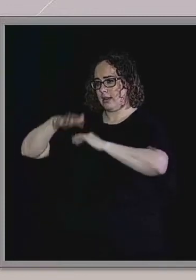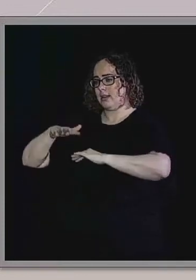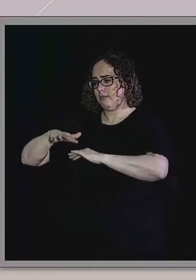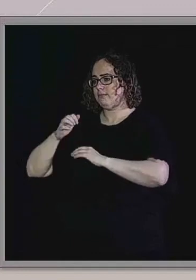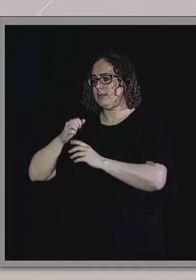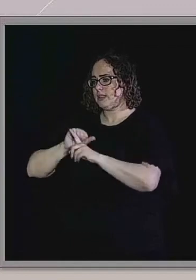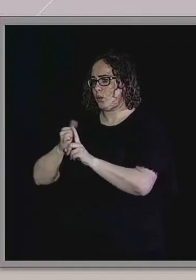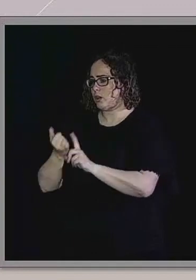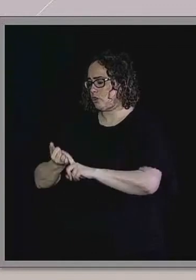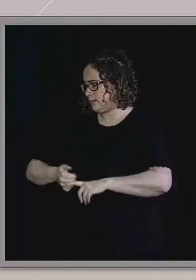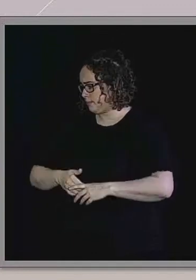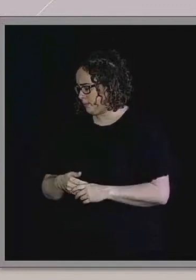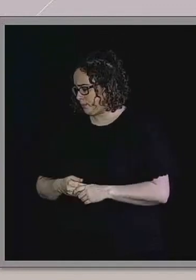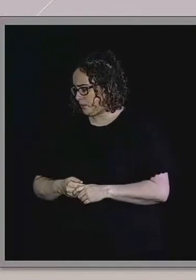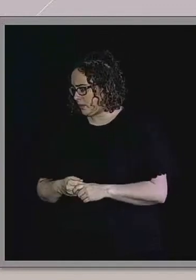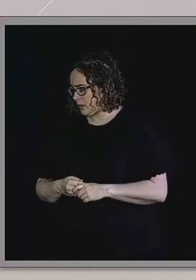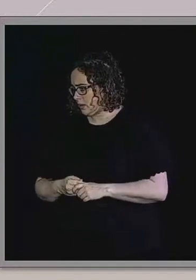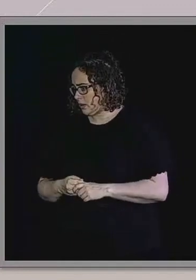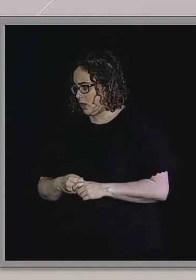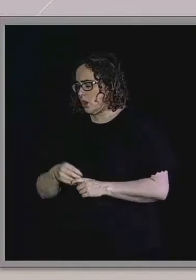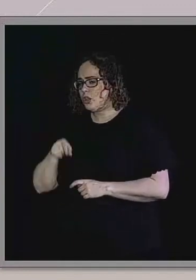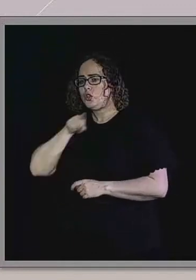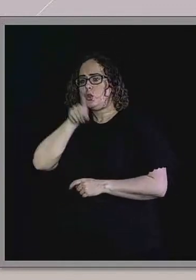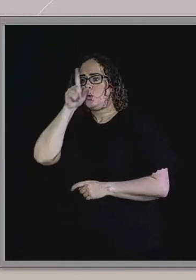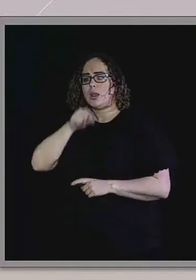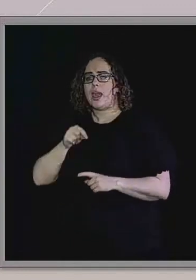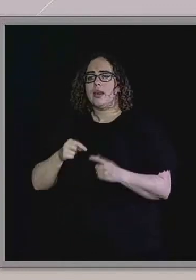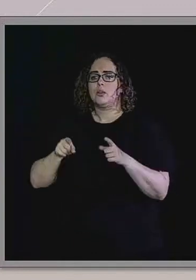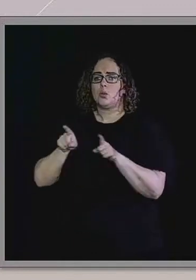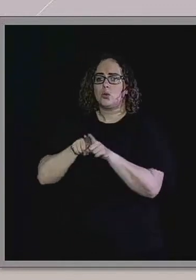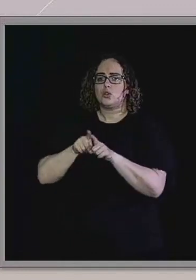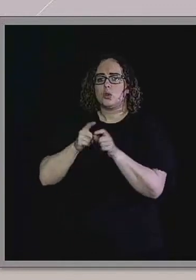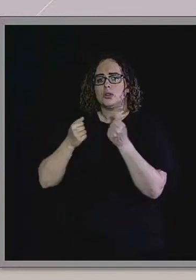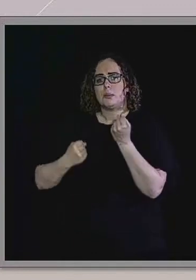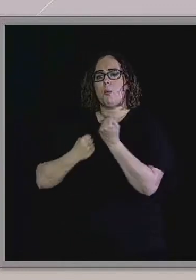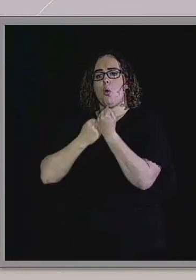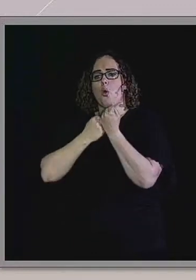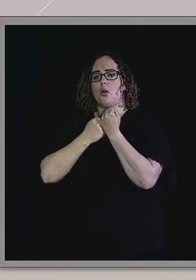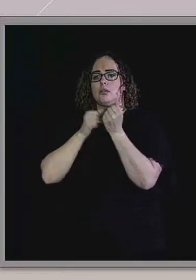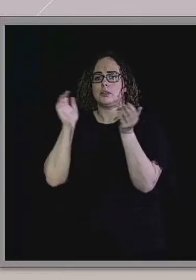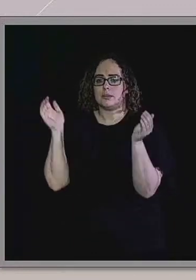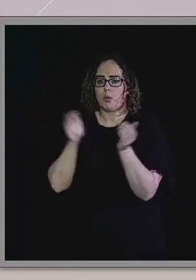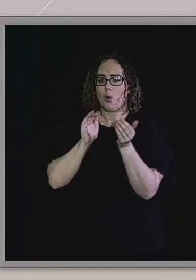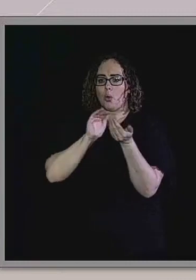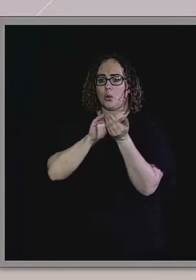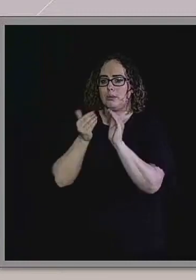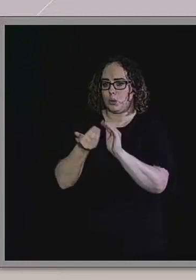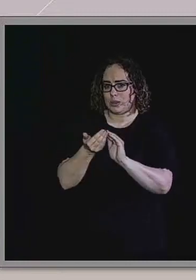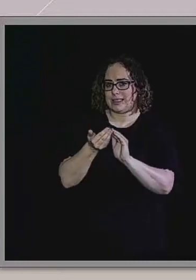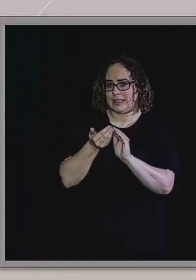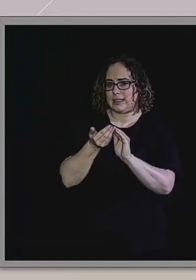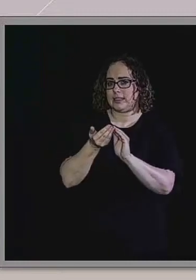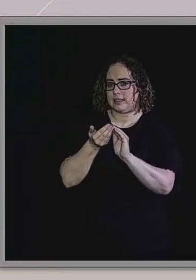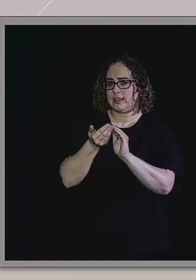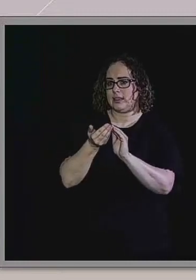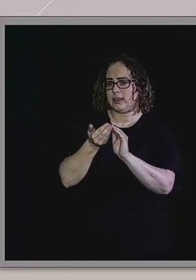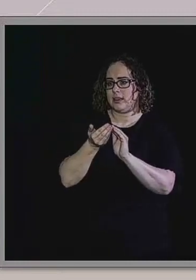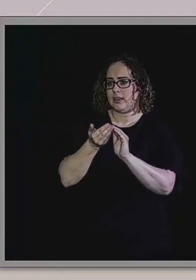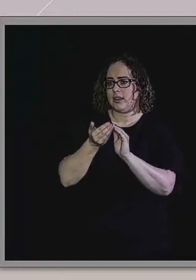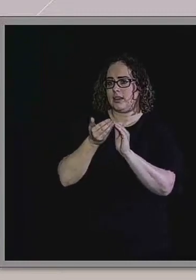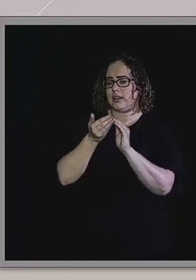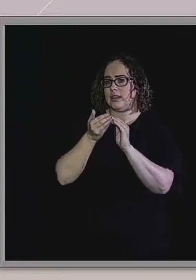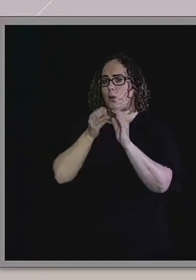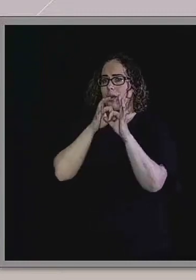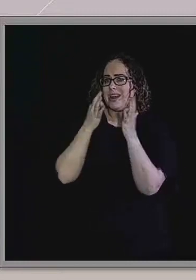support organisations like Yindjibarndi. You can support small community opportunities for Aboriginal people